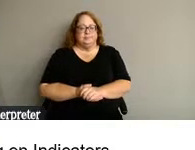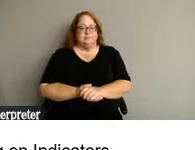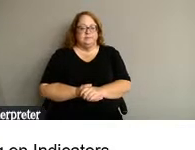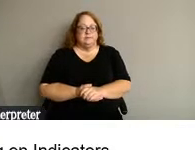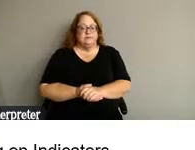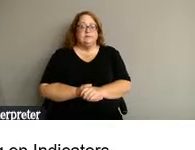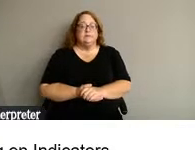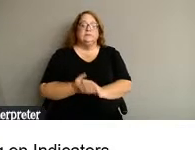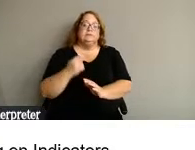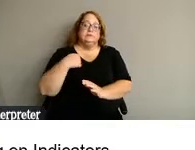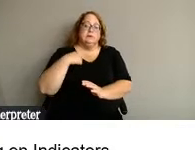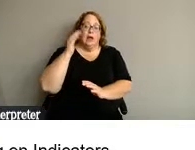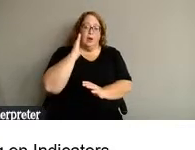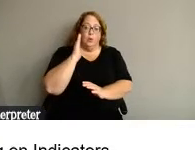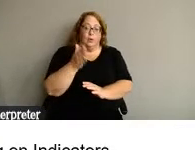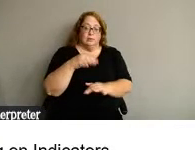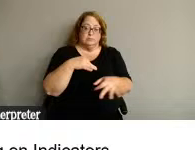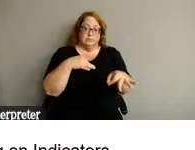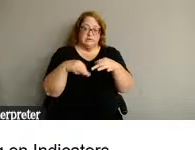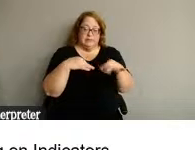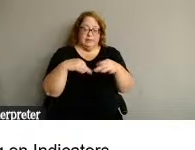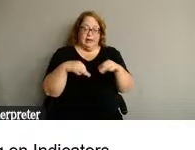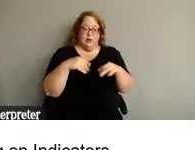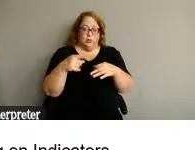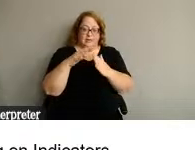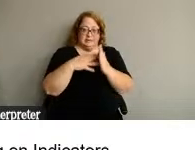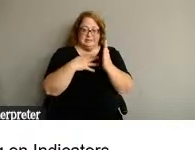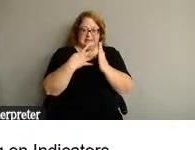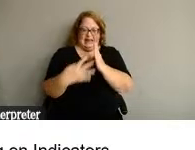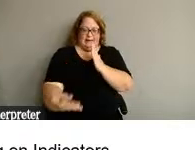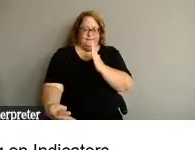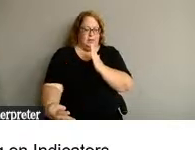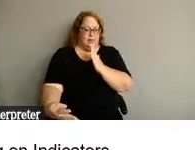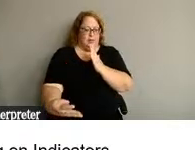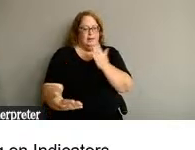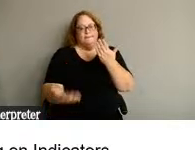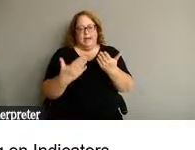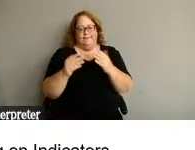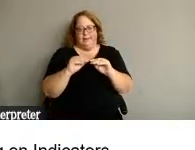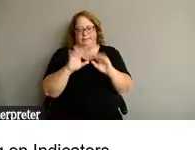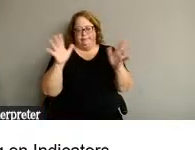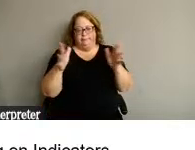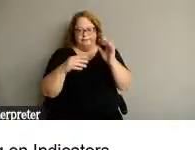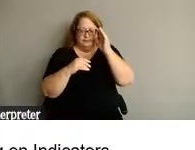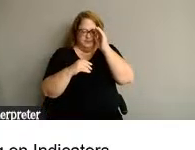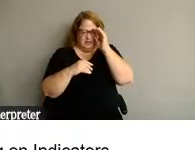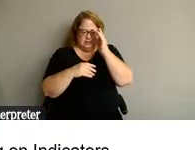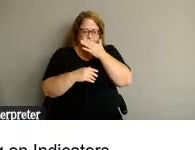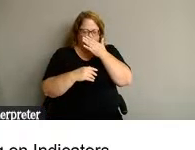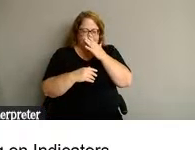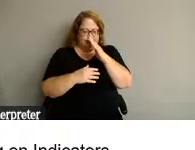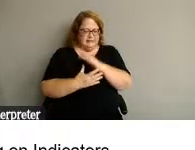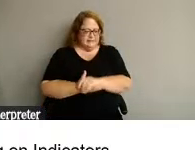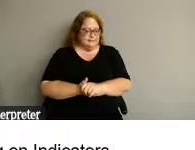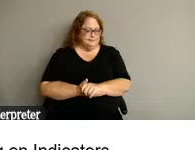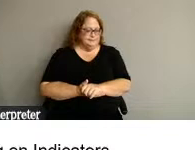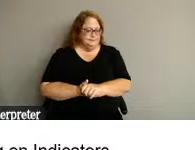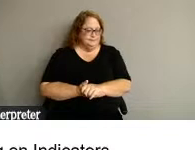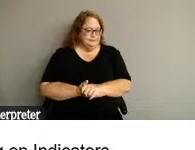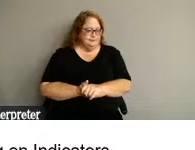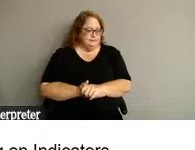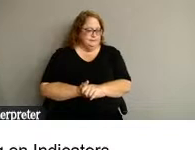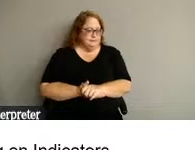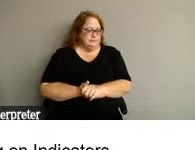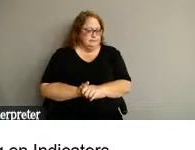So I am going to explain kind of what this table is, although it might be pretty self-explanatory. They are the